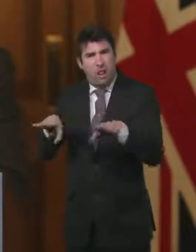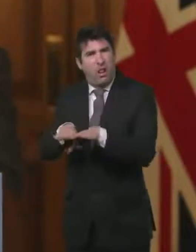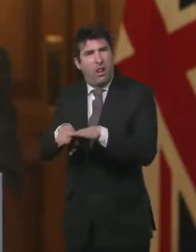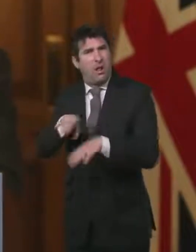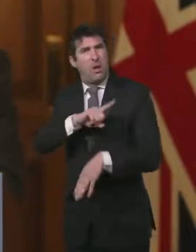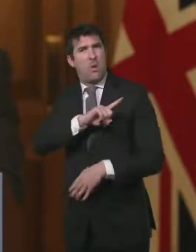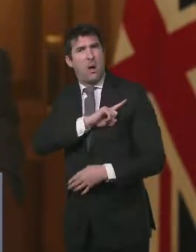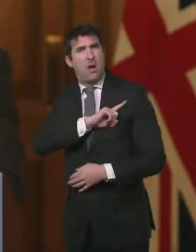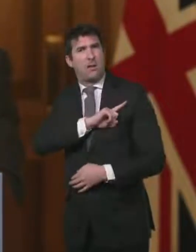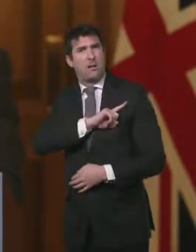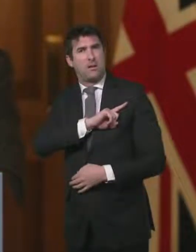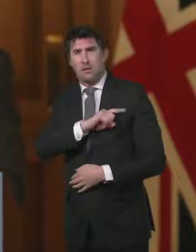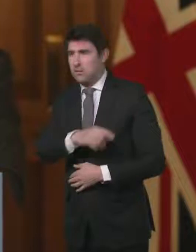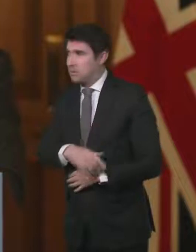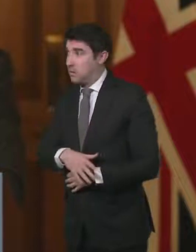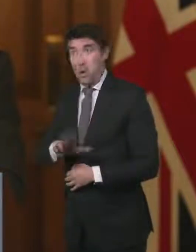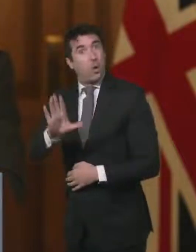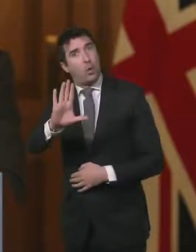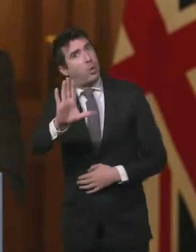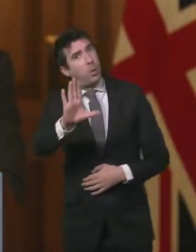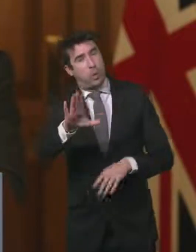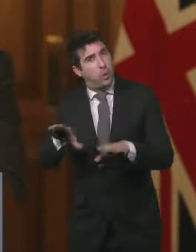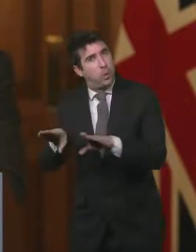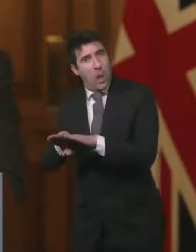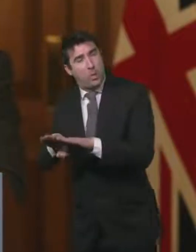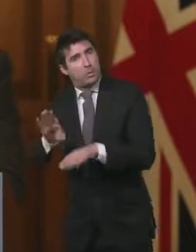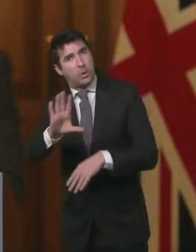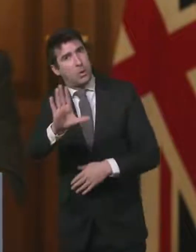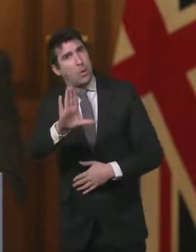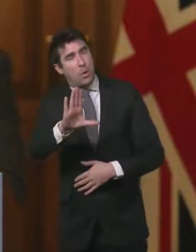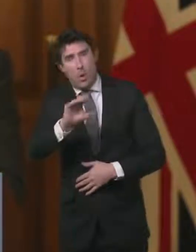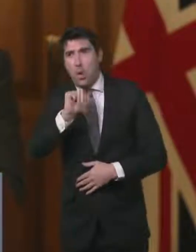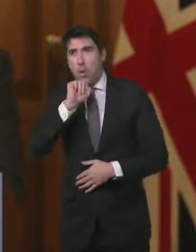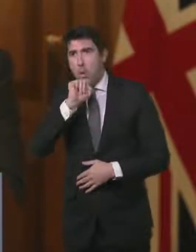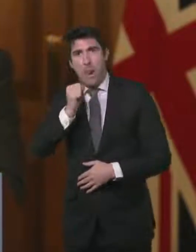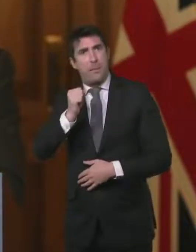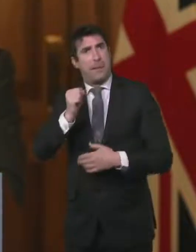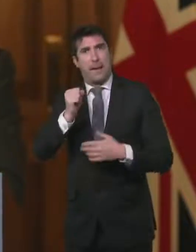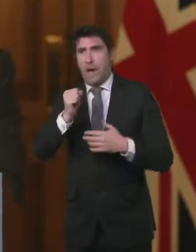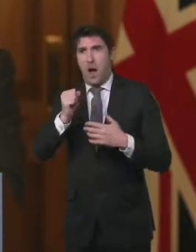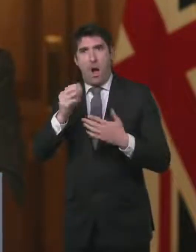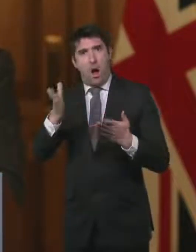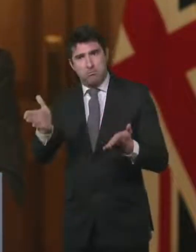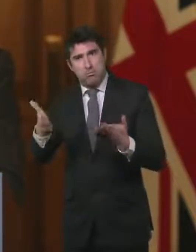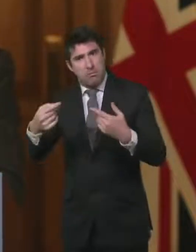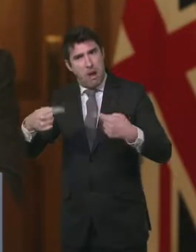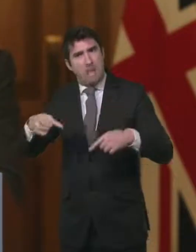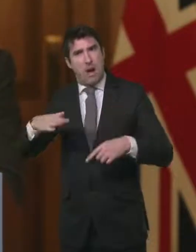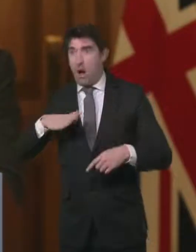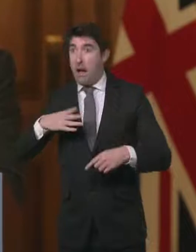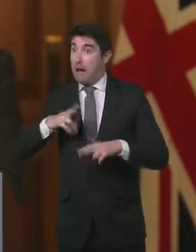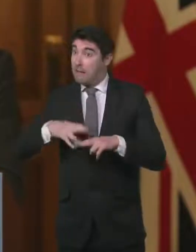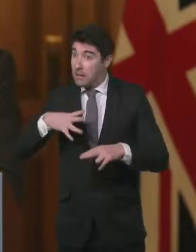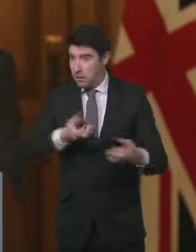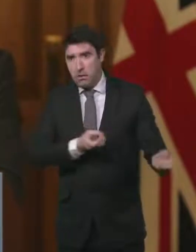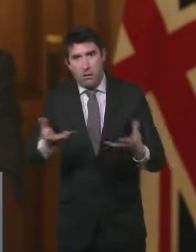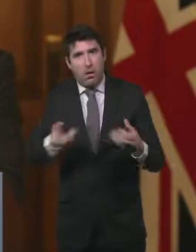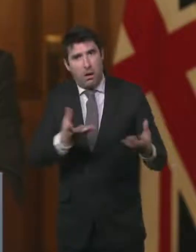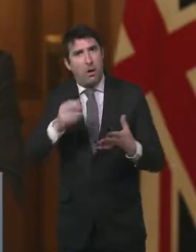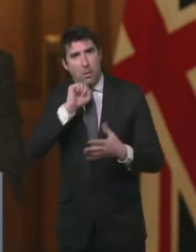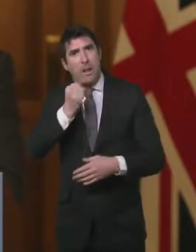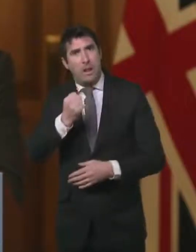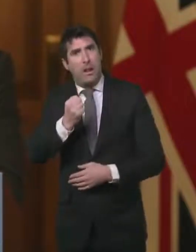are available. They are certainly are available, but they're there not to be